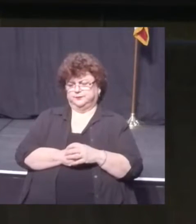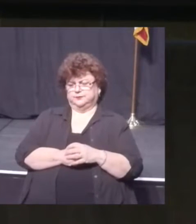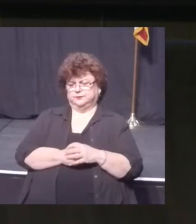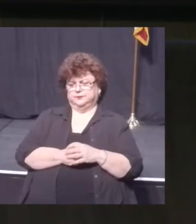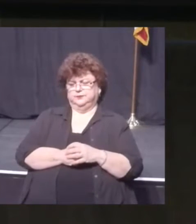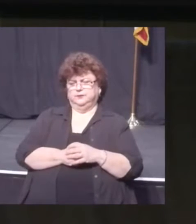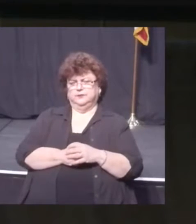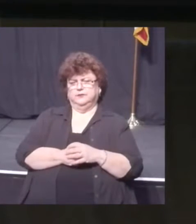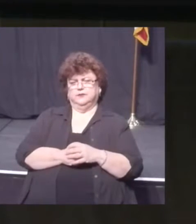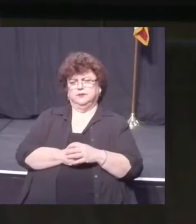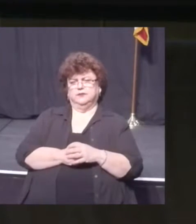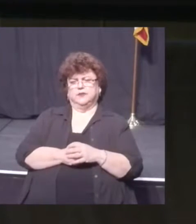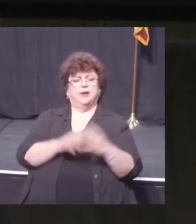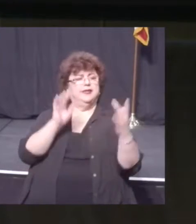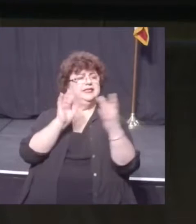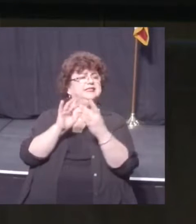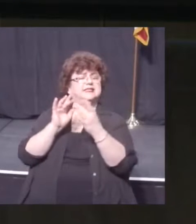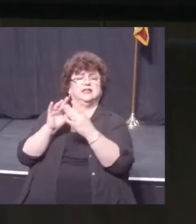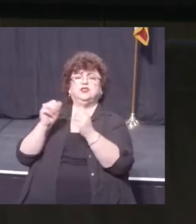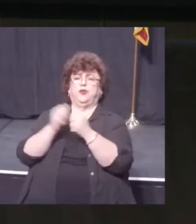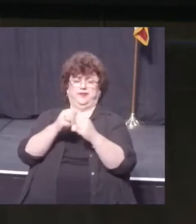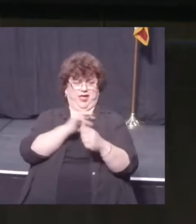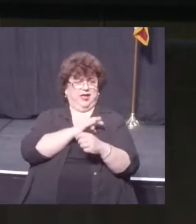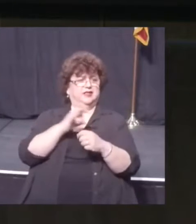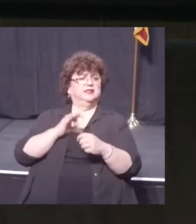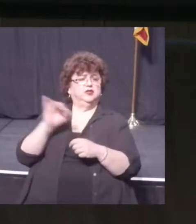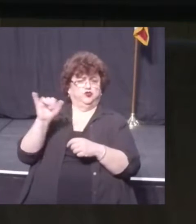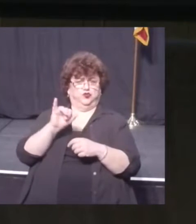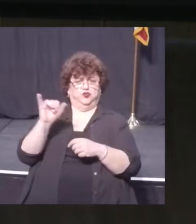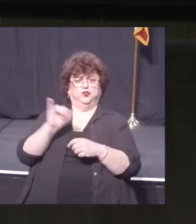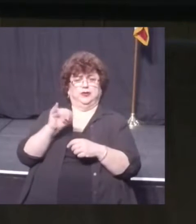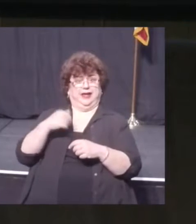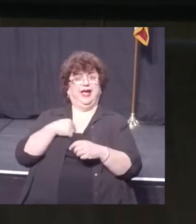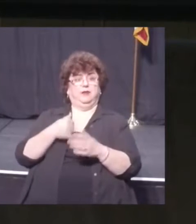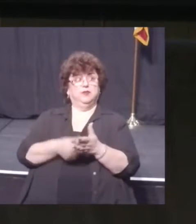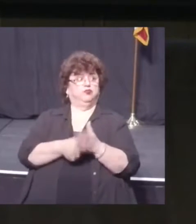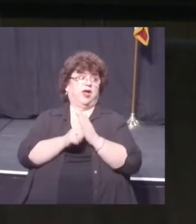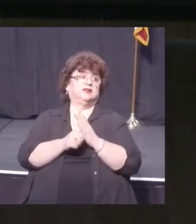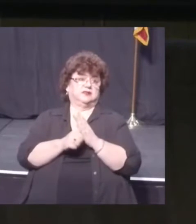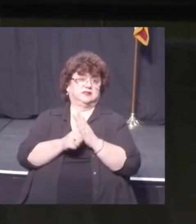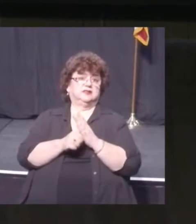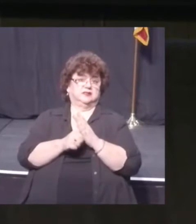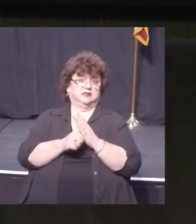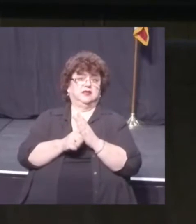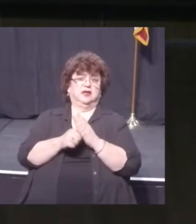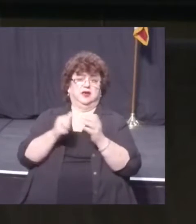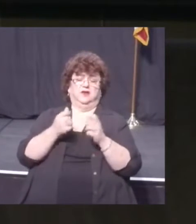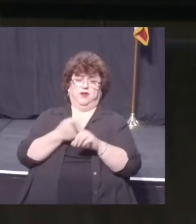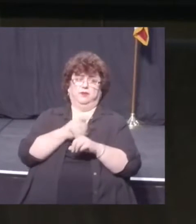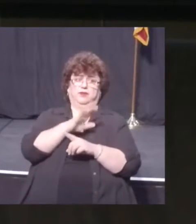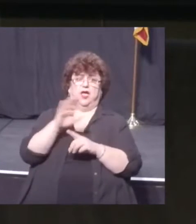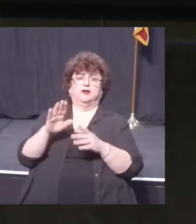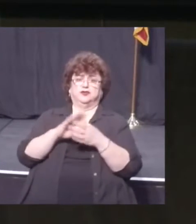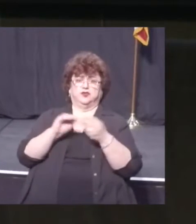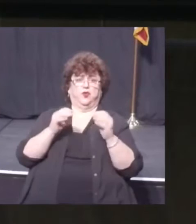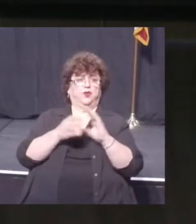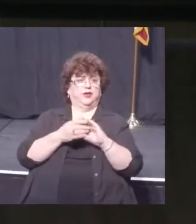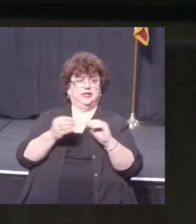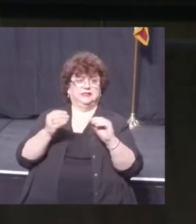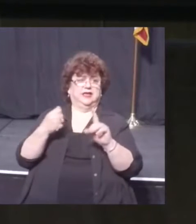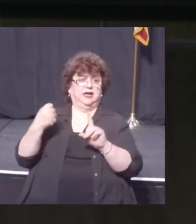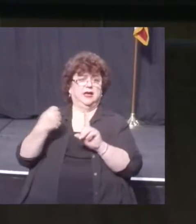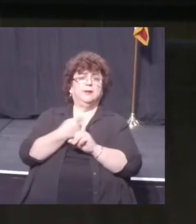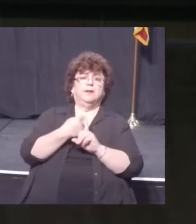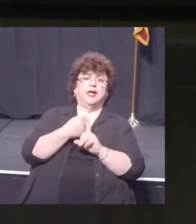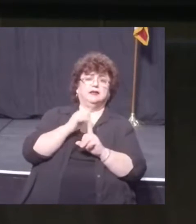I've been in touch with members of our faculty too, and I've been impressed and amazed by their stories. The